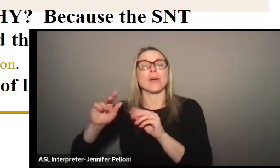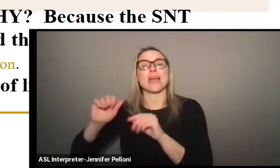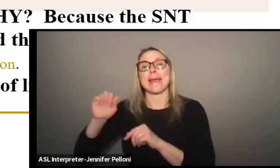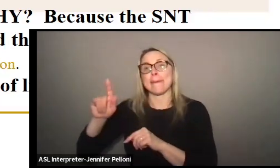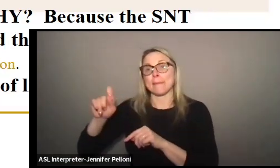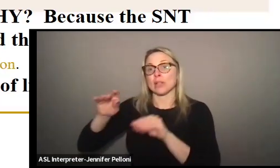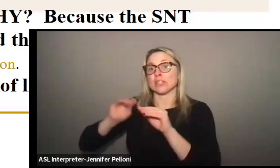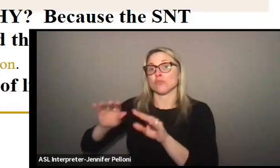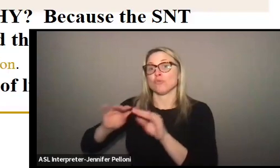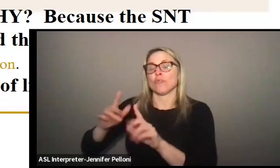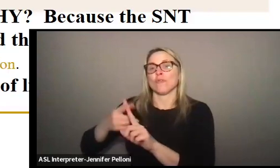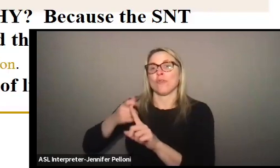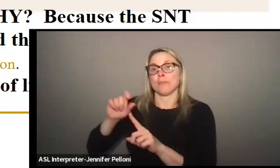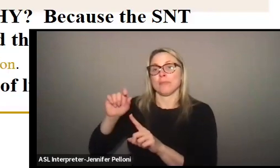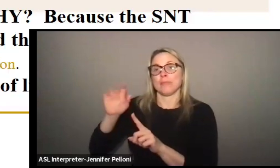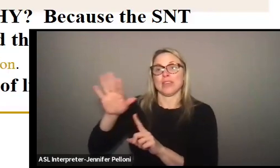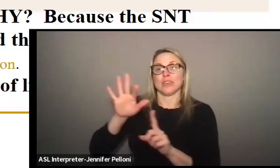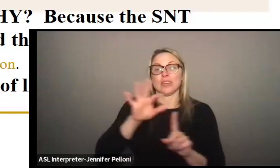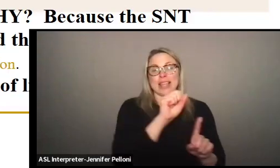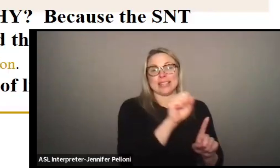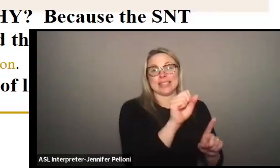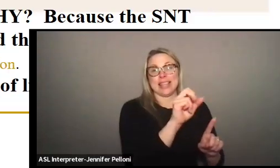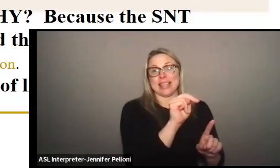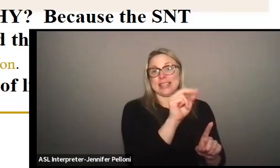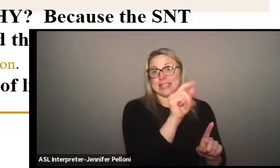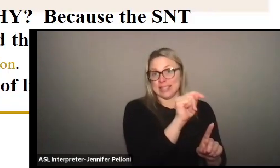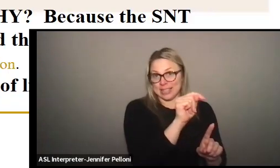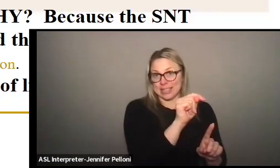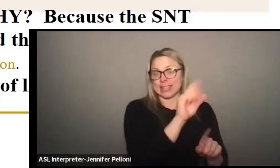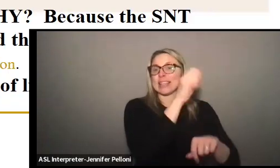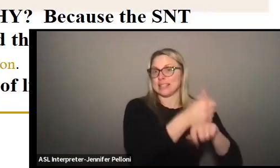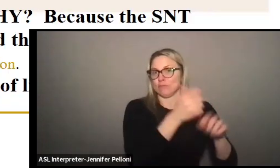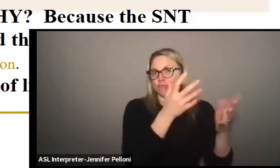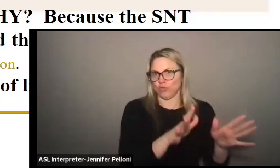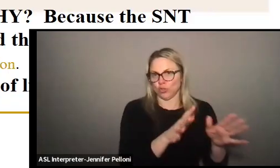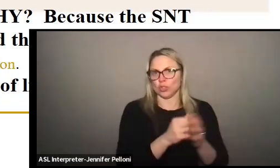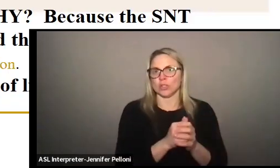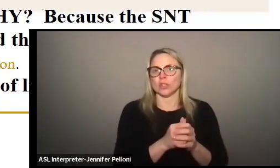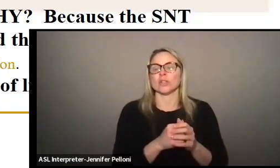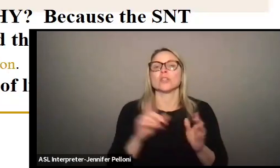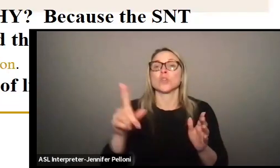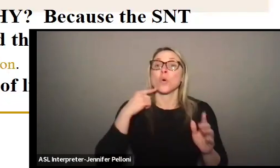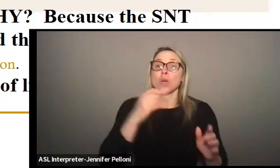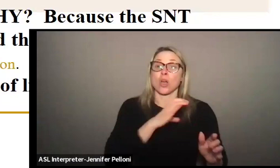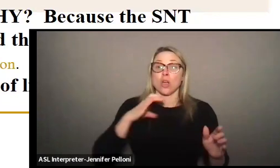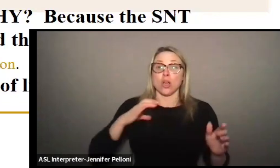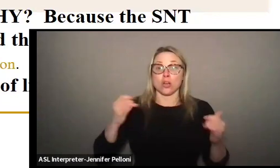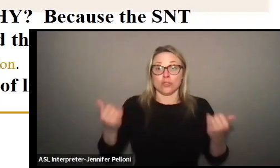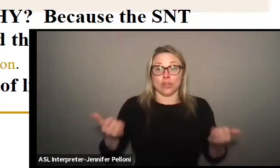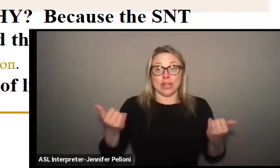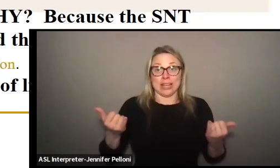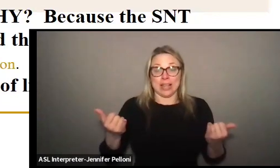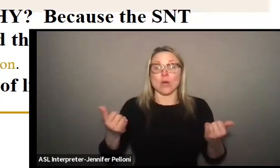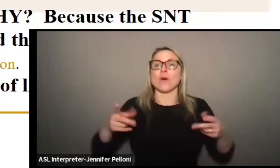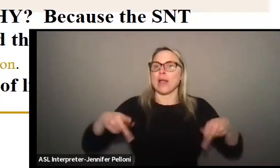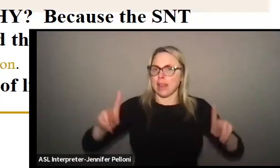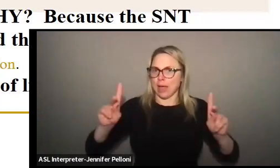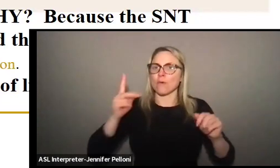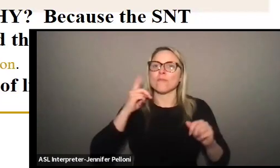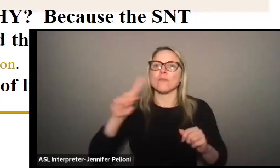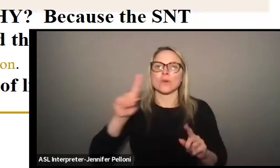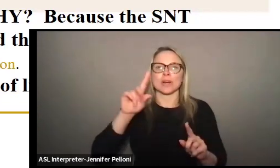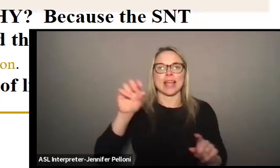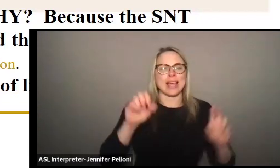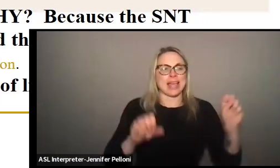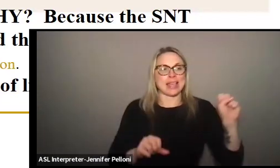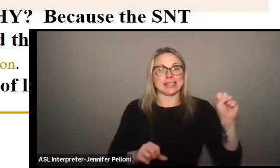distribution from the special needs trust that is established. So Congress right now allows special needs